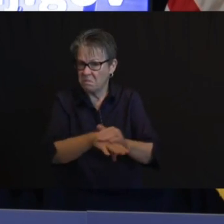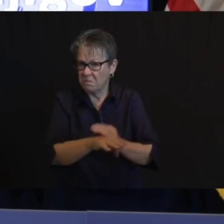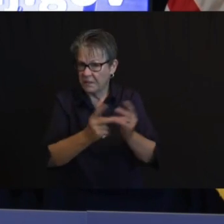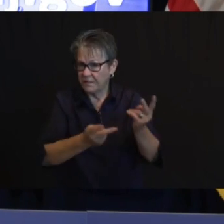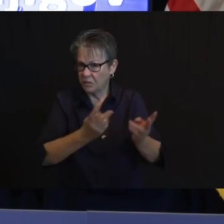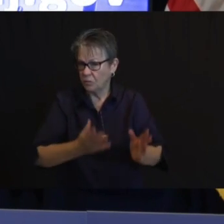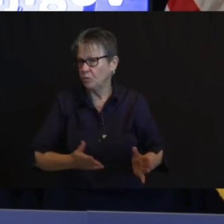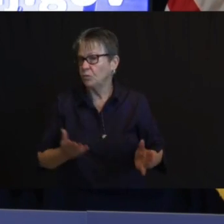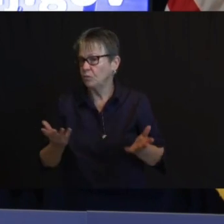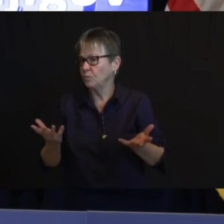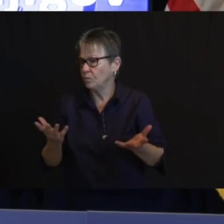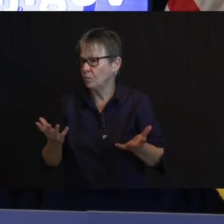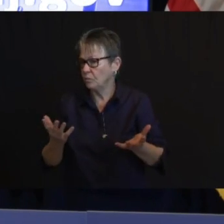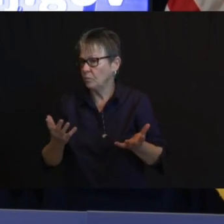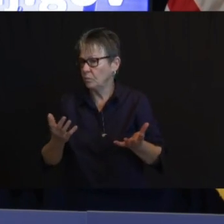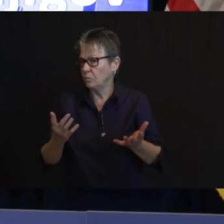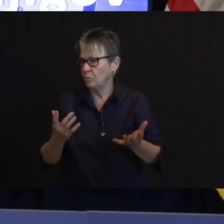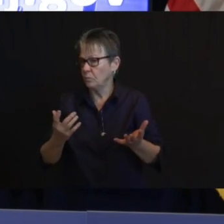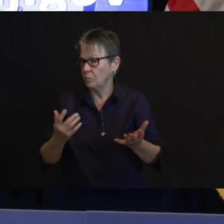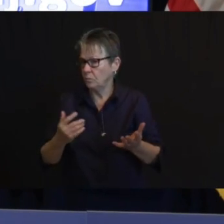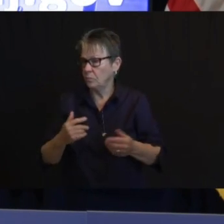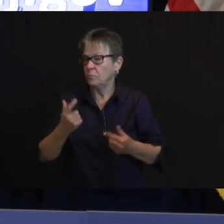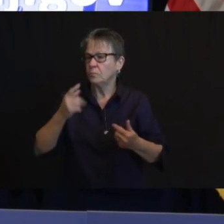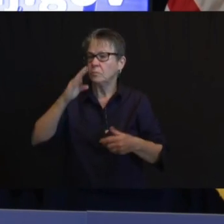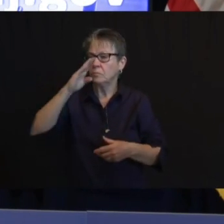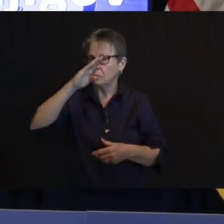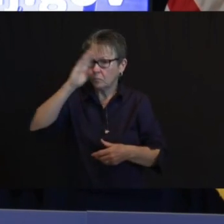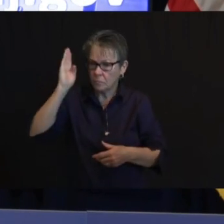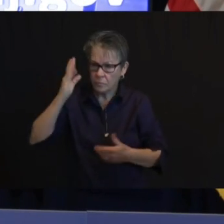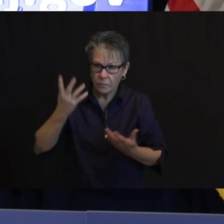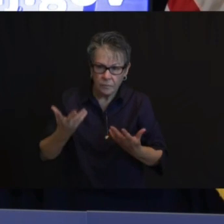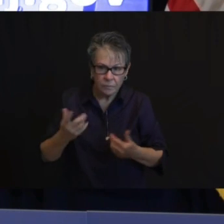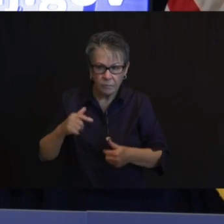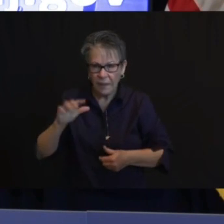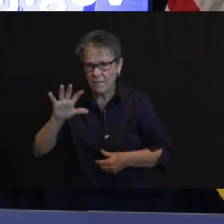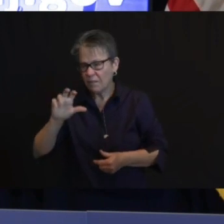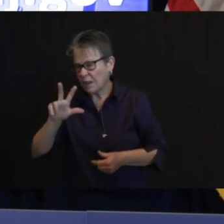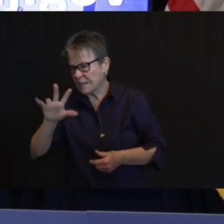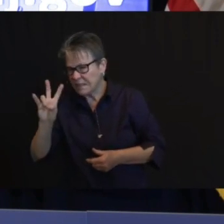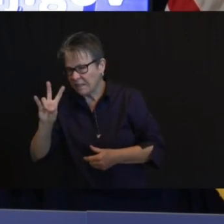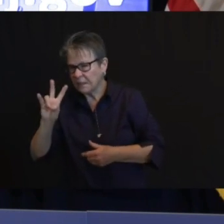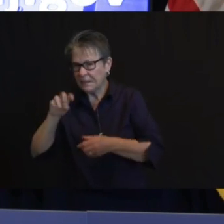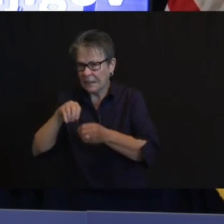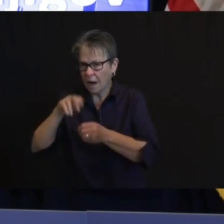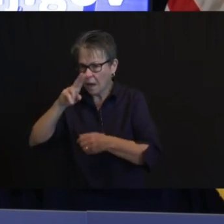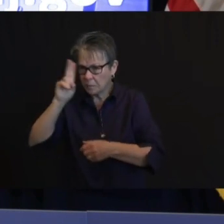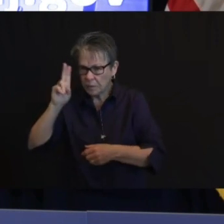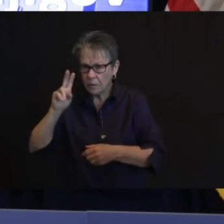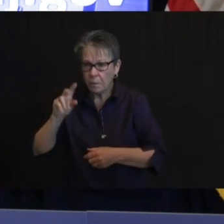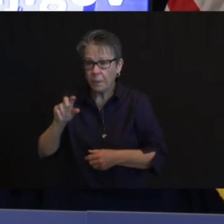under investigation. That is about a 30% increase from a week ago.